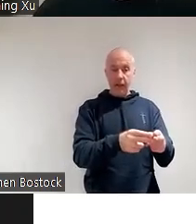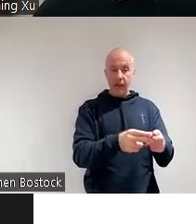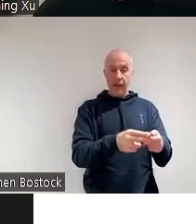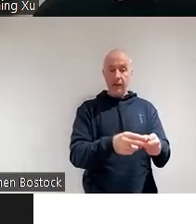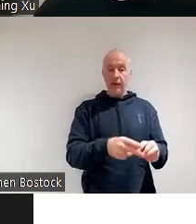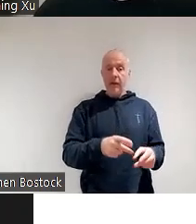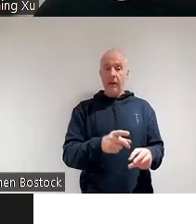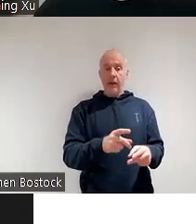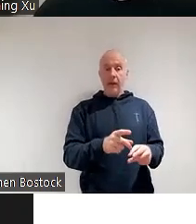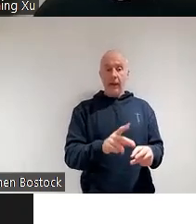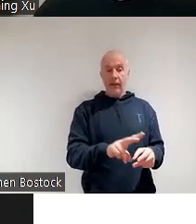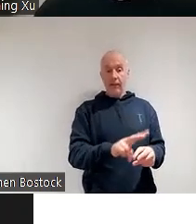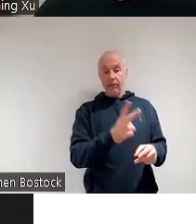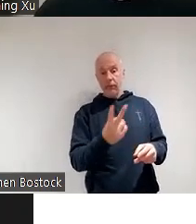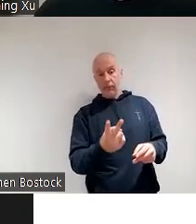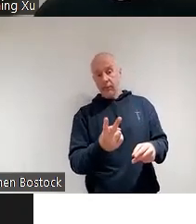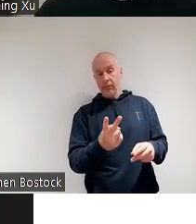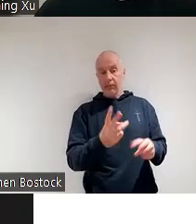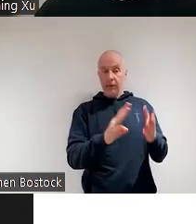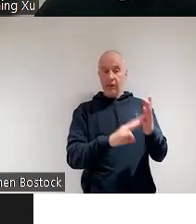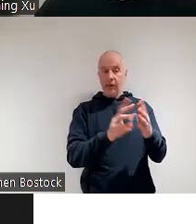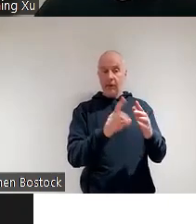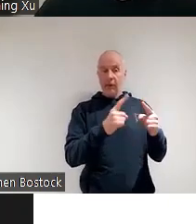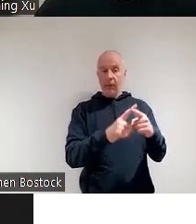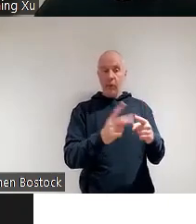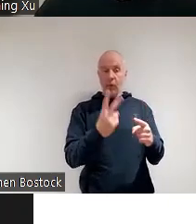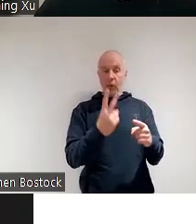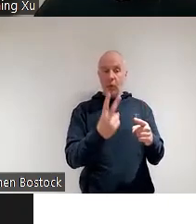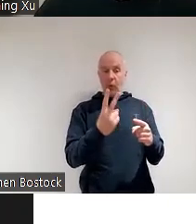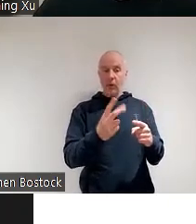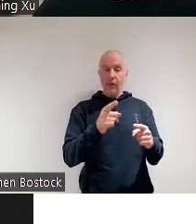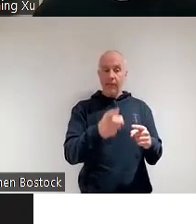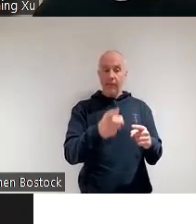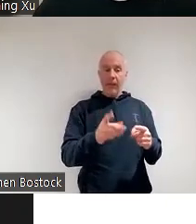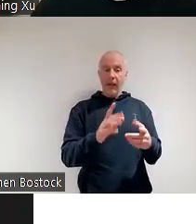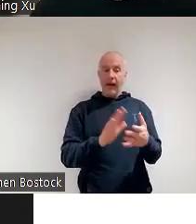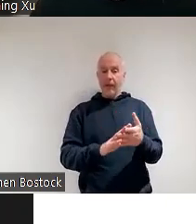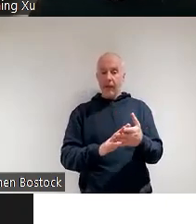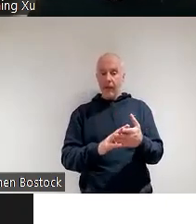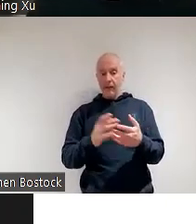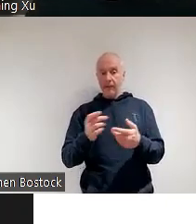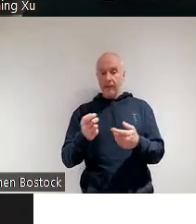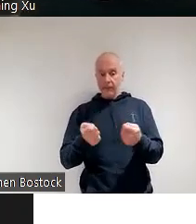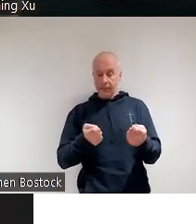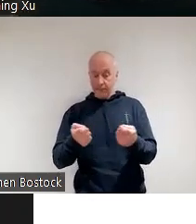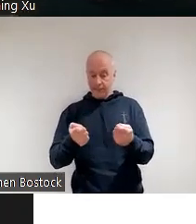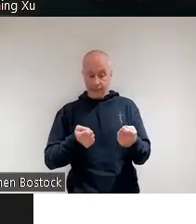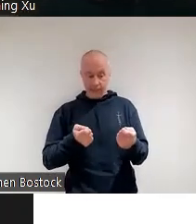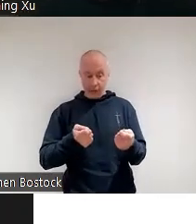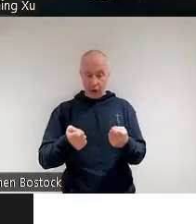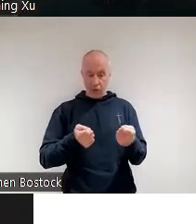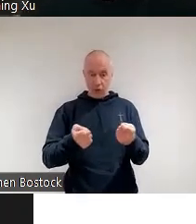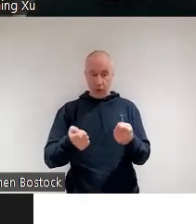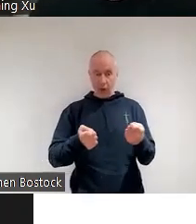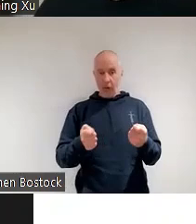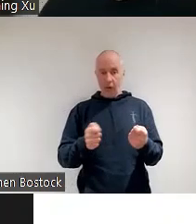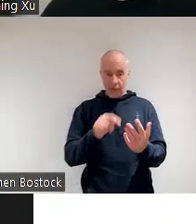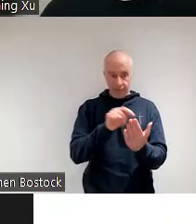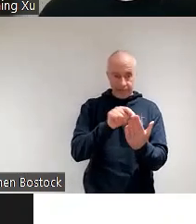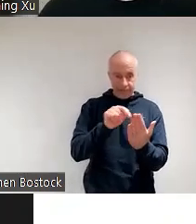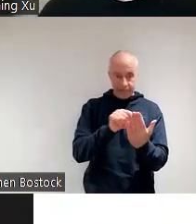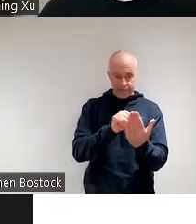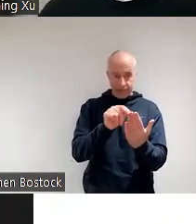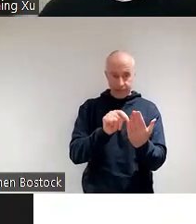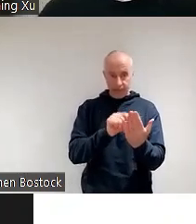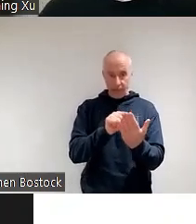still single phase. They will come with a control palette. This control palette is very important, as well